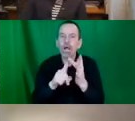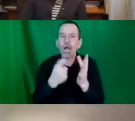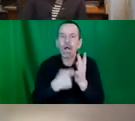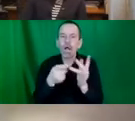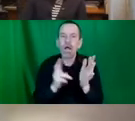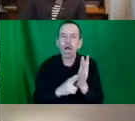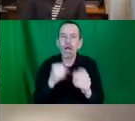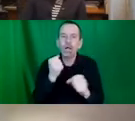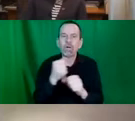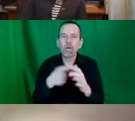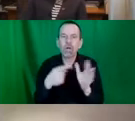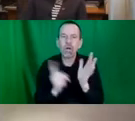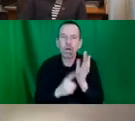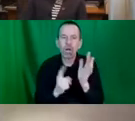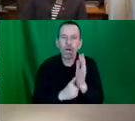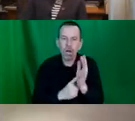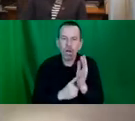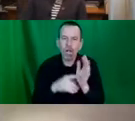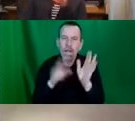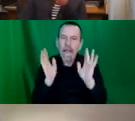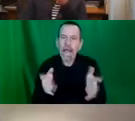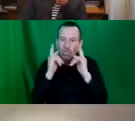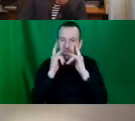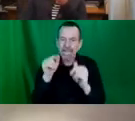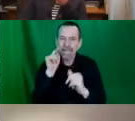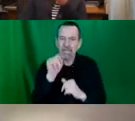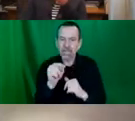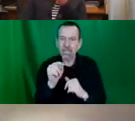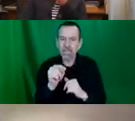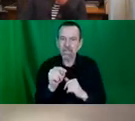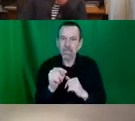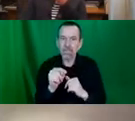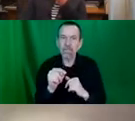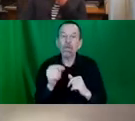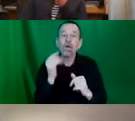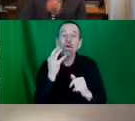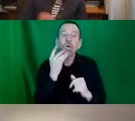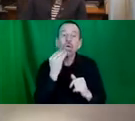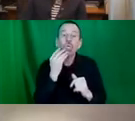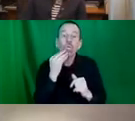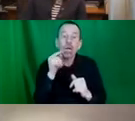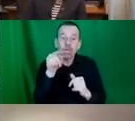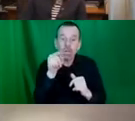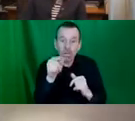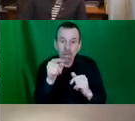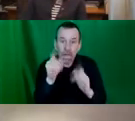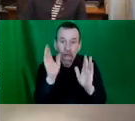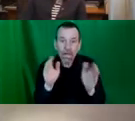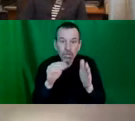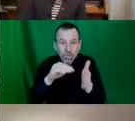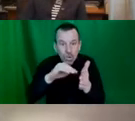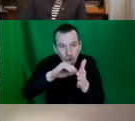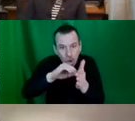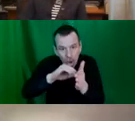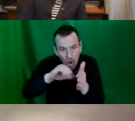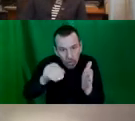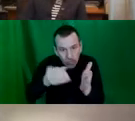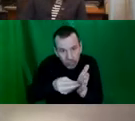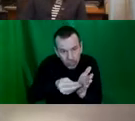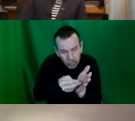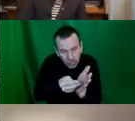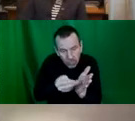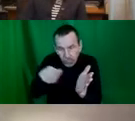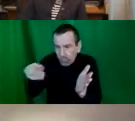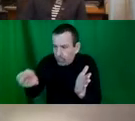extensive solubility testing of the inks. The next step is to remove the folios from their acidic mounts and treat them aqueously using a calcium